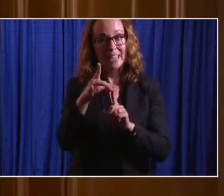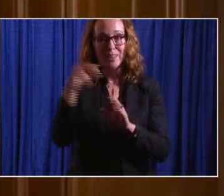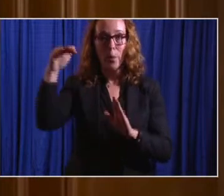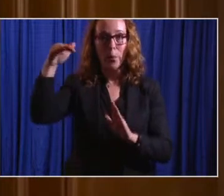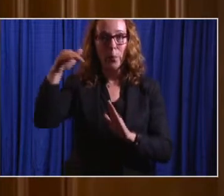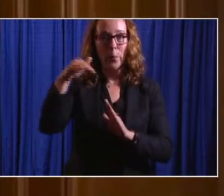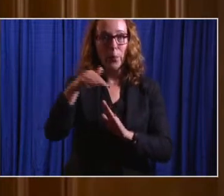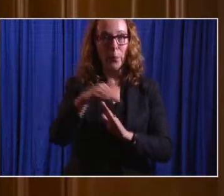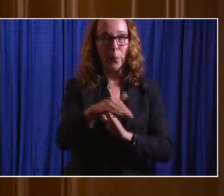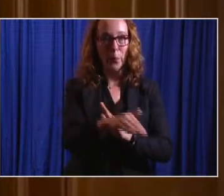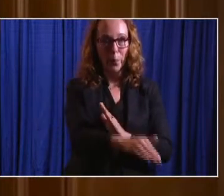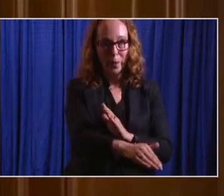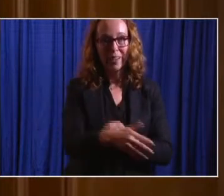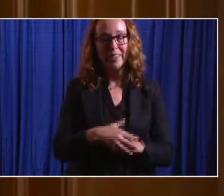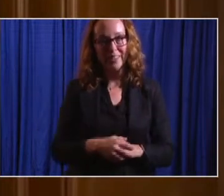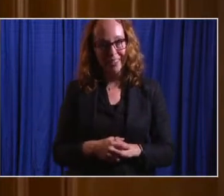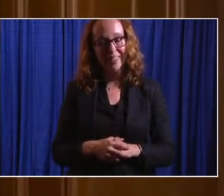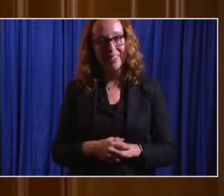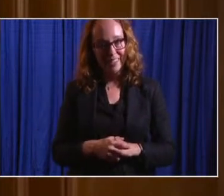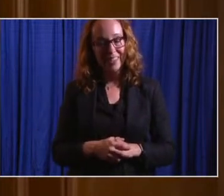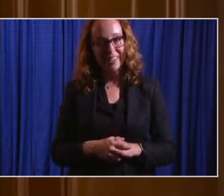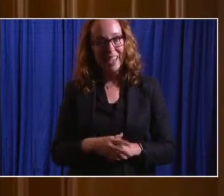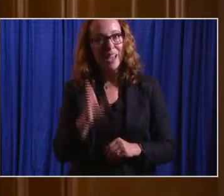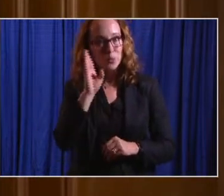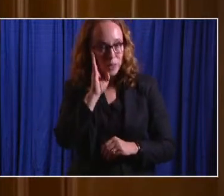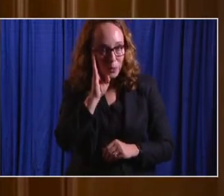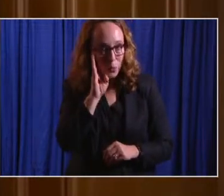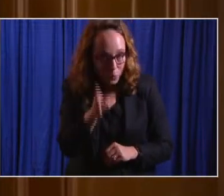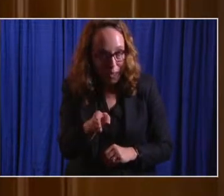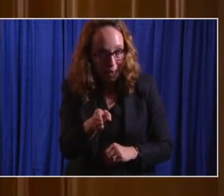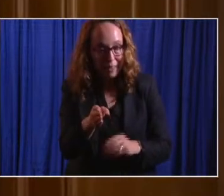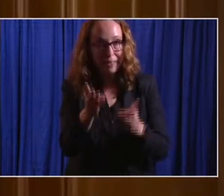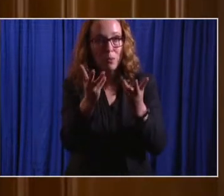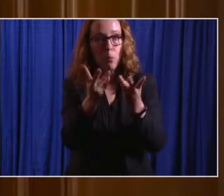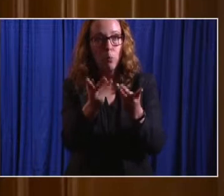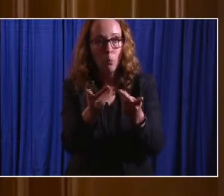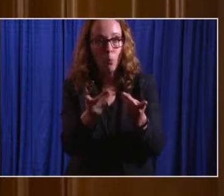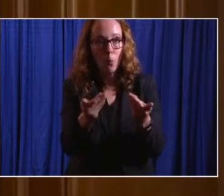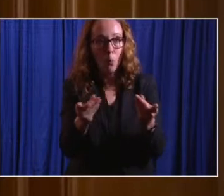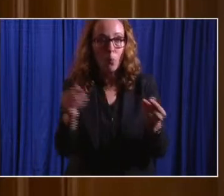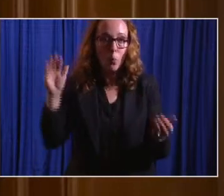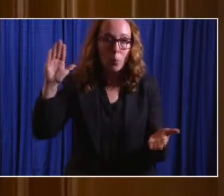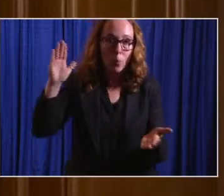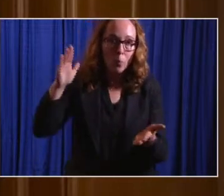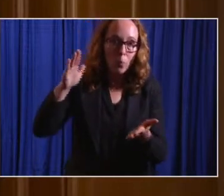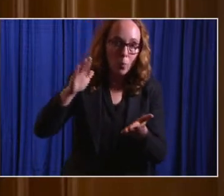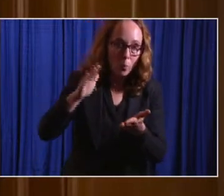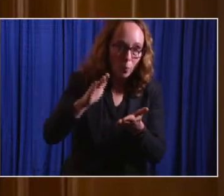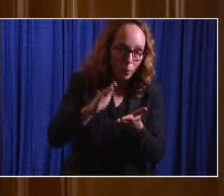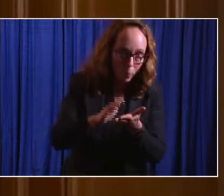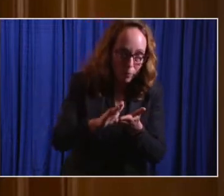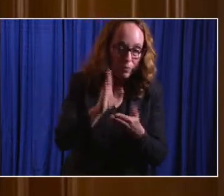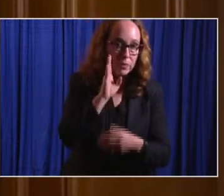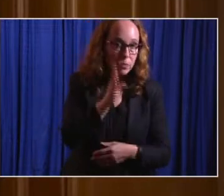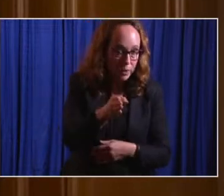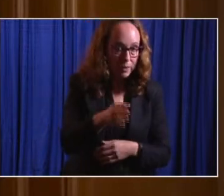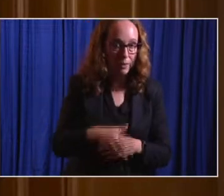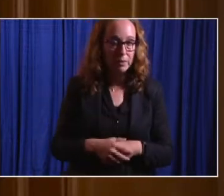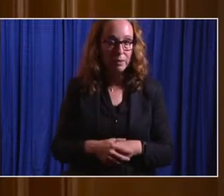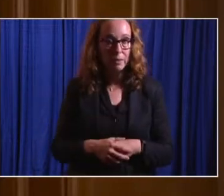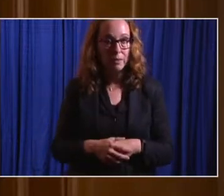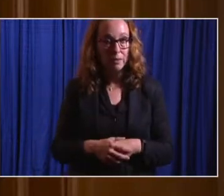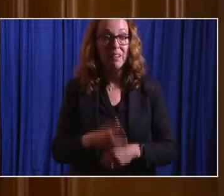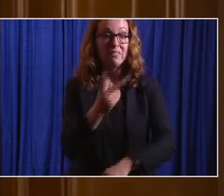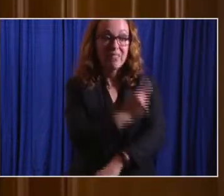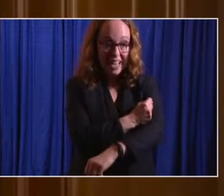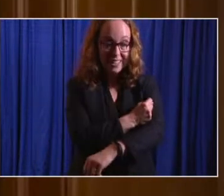closer we're going to get to driving this vaccine or driving this virus down. The more vaccinated, the more the virus goes